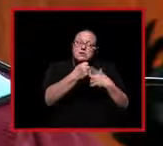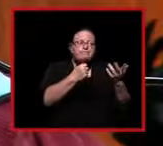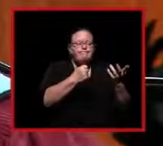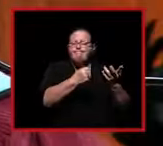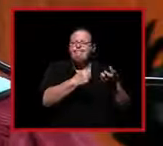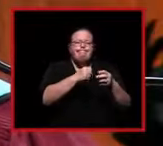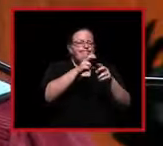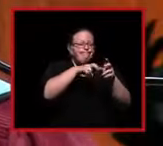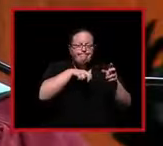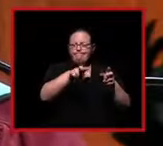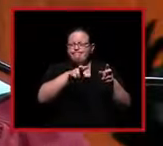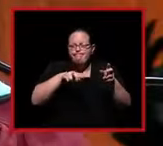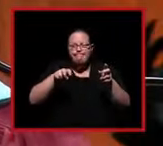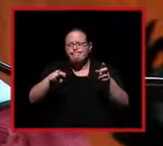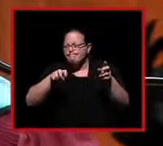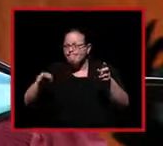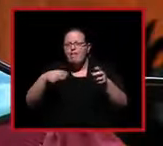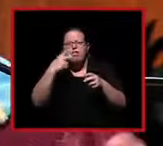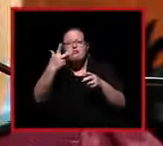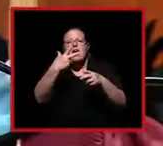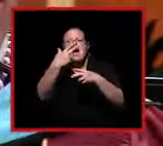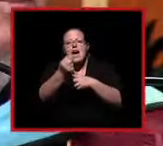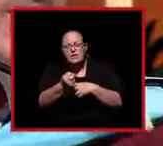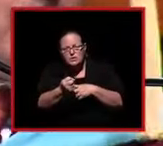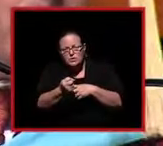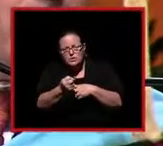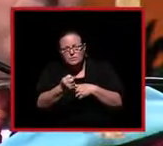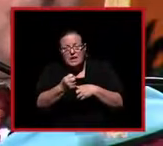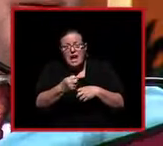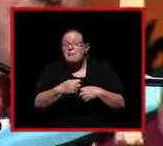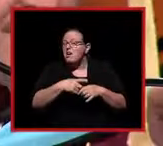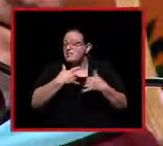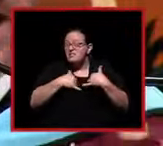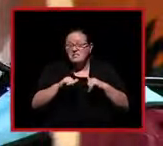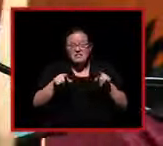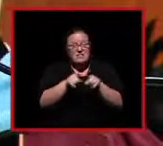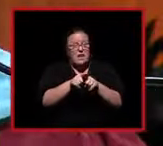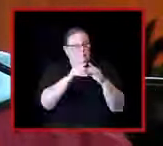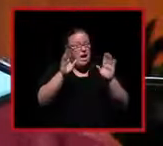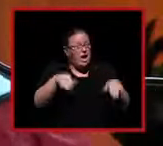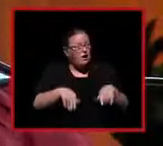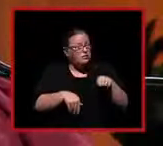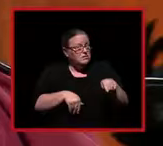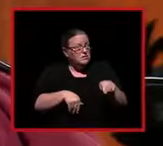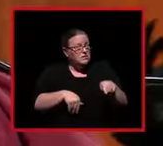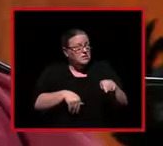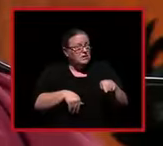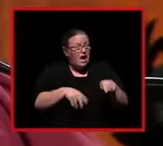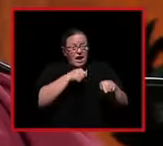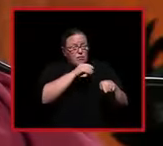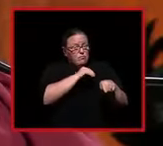graduating, and I never moved from the street I lived on, if you know what I mean. Figure that one out.